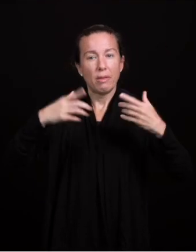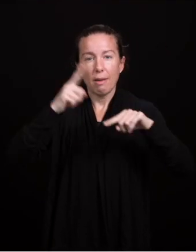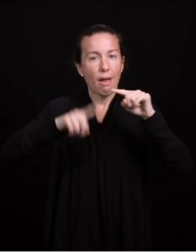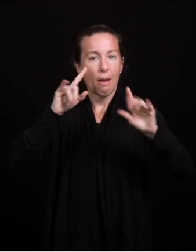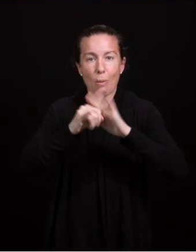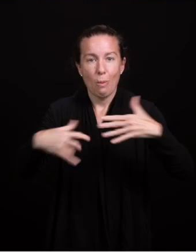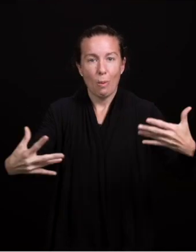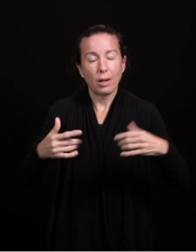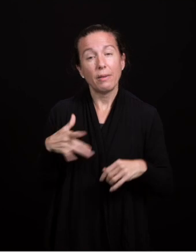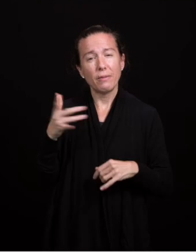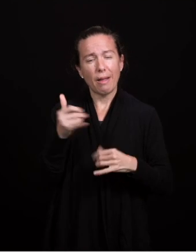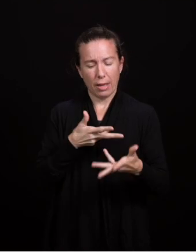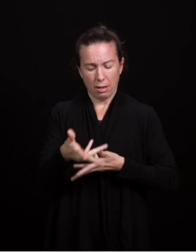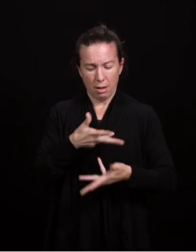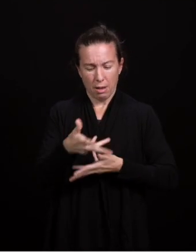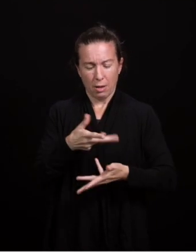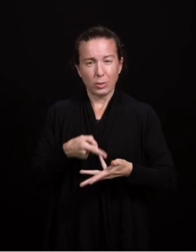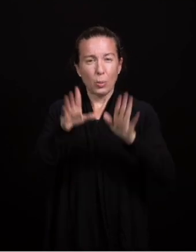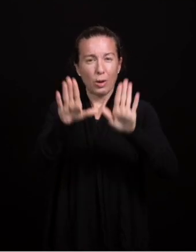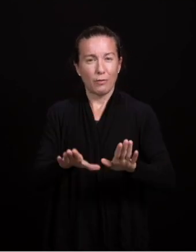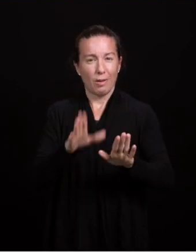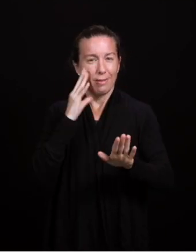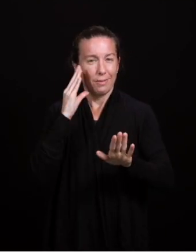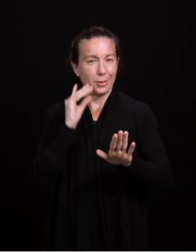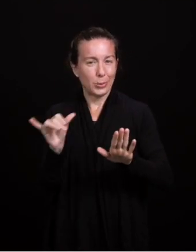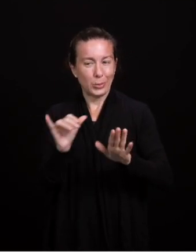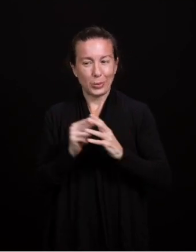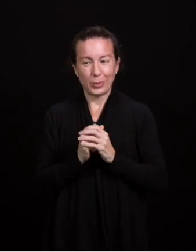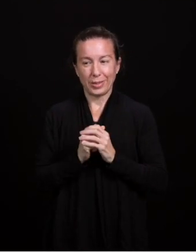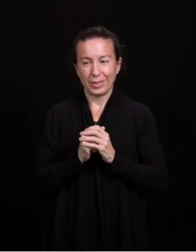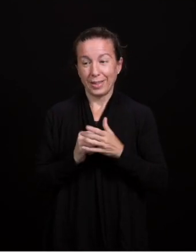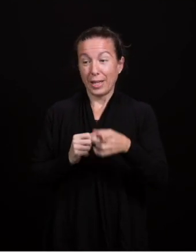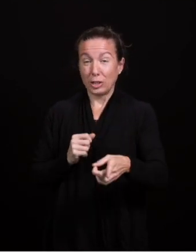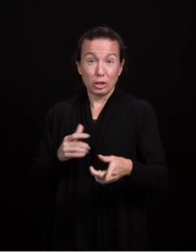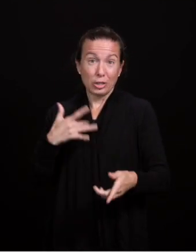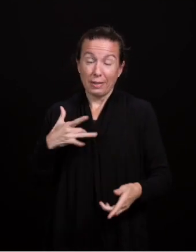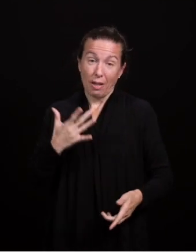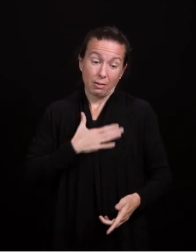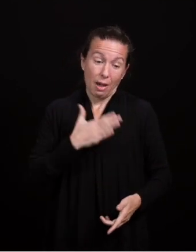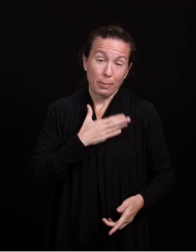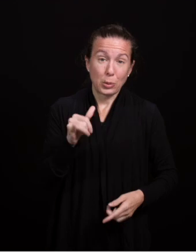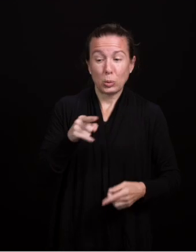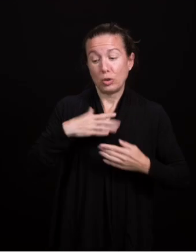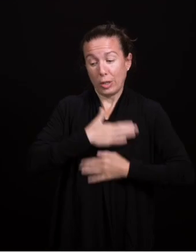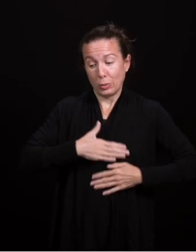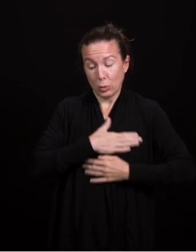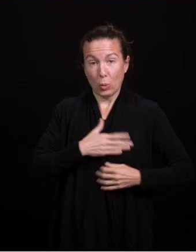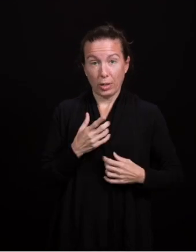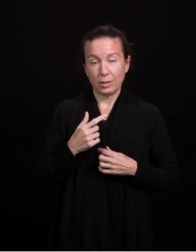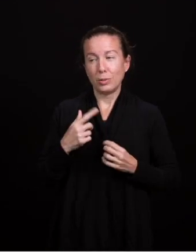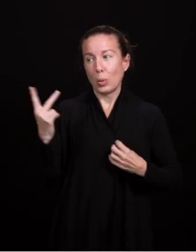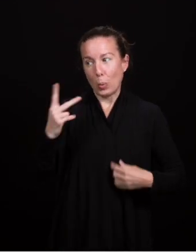and forth, and just something that she was so happy and enjoying. So that made us